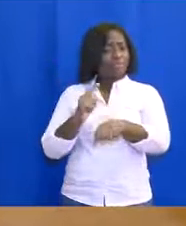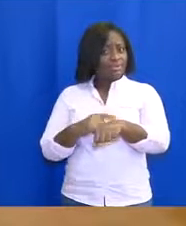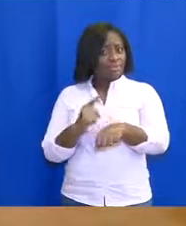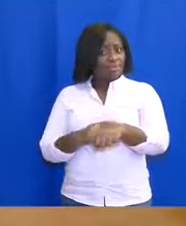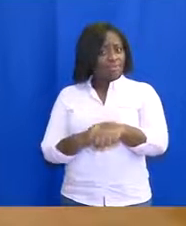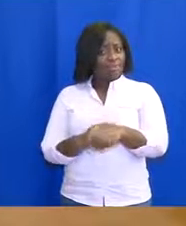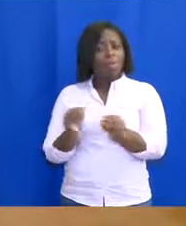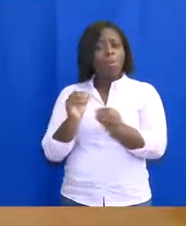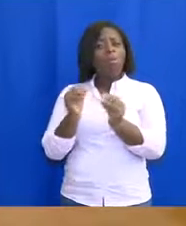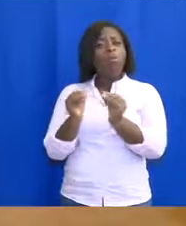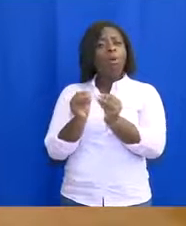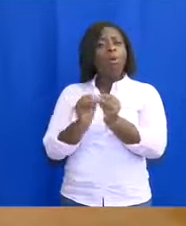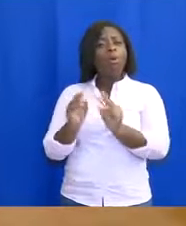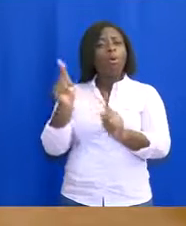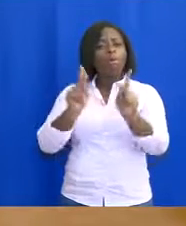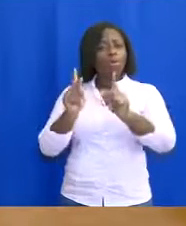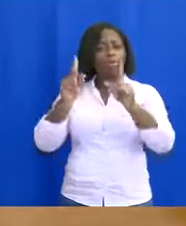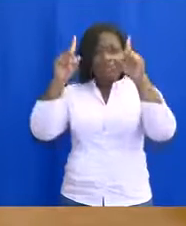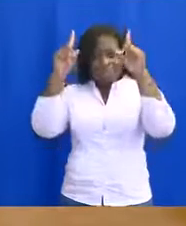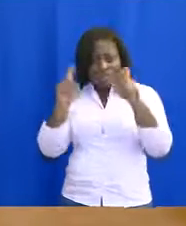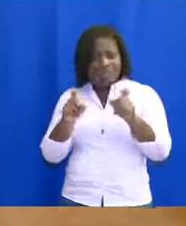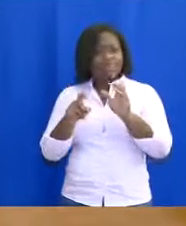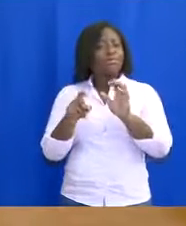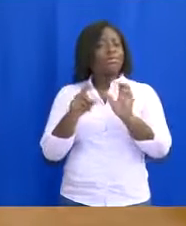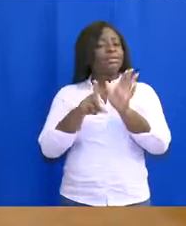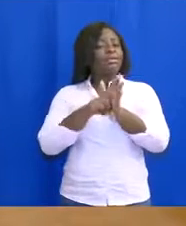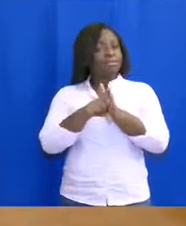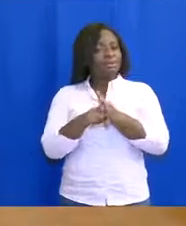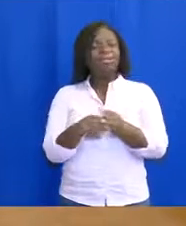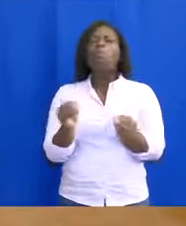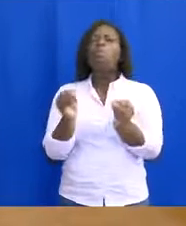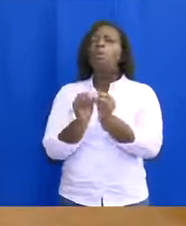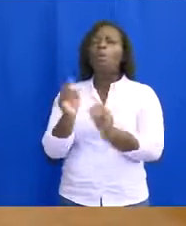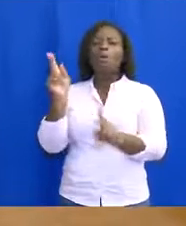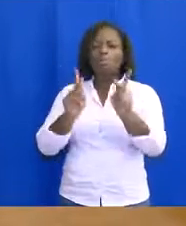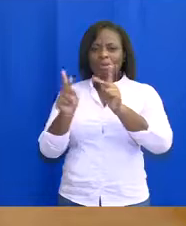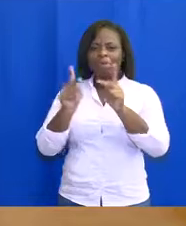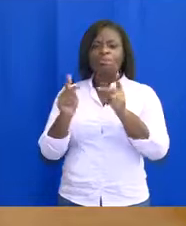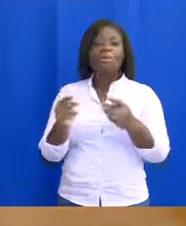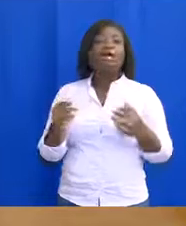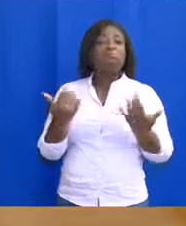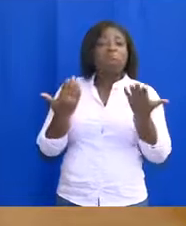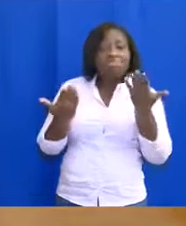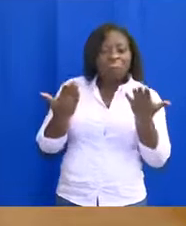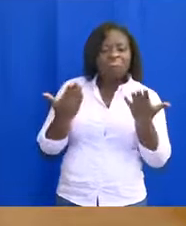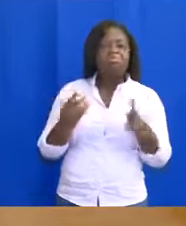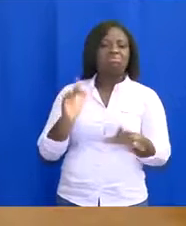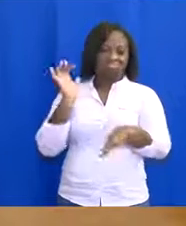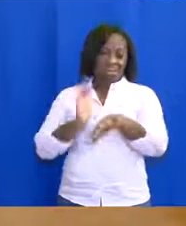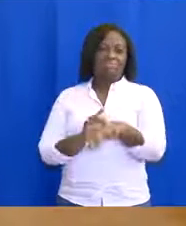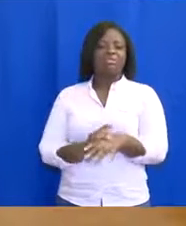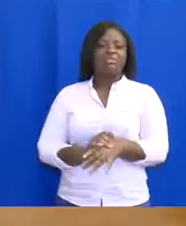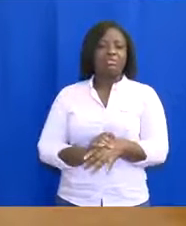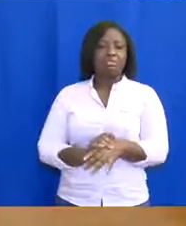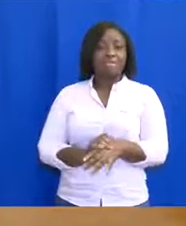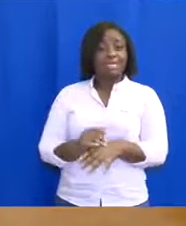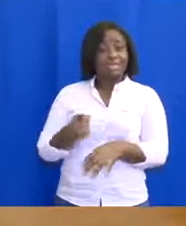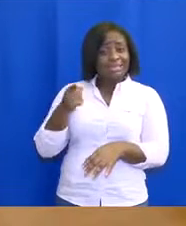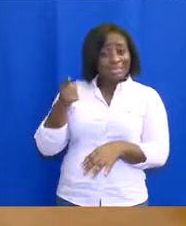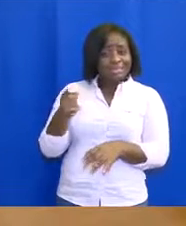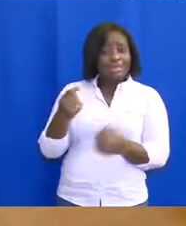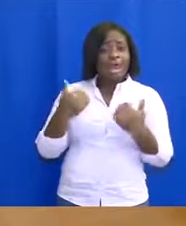them to adhere to enhanced personal hygiene and social distancing protocols, wash